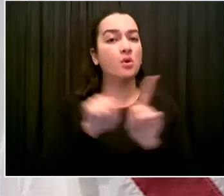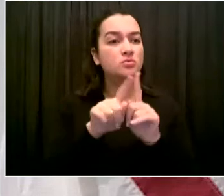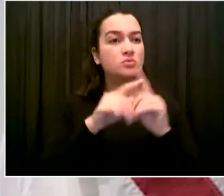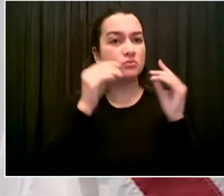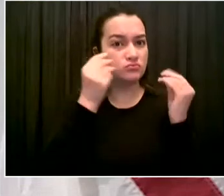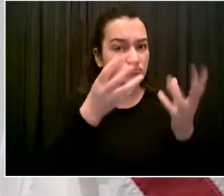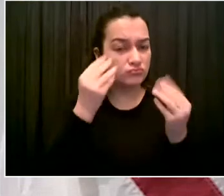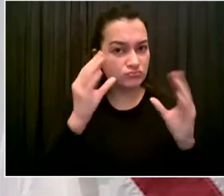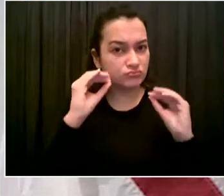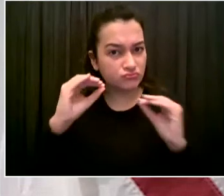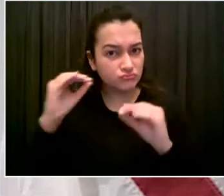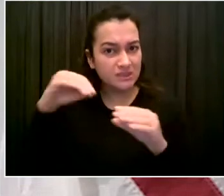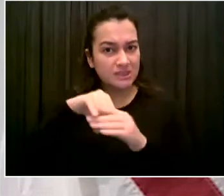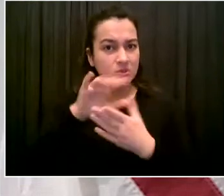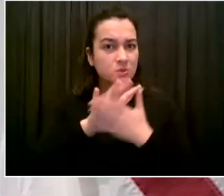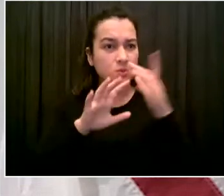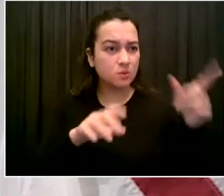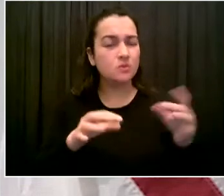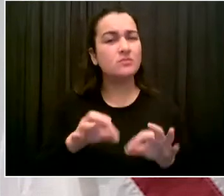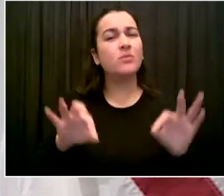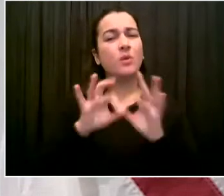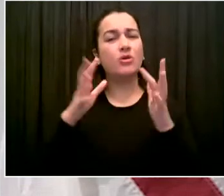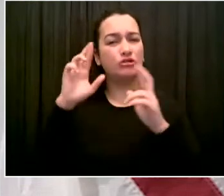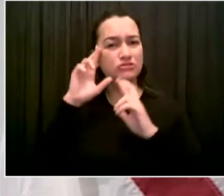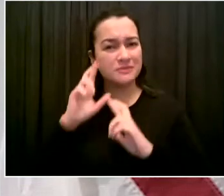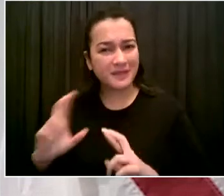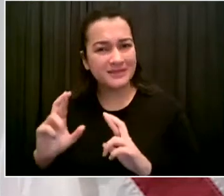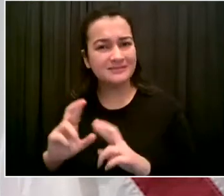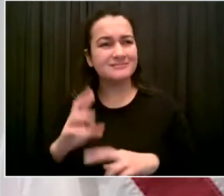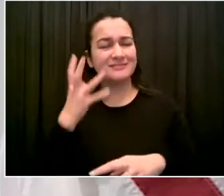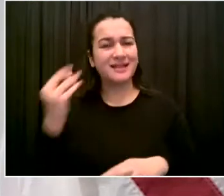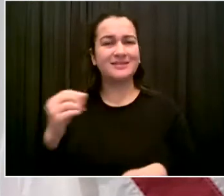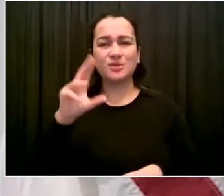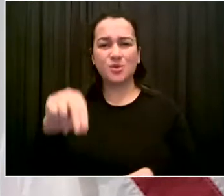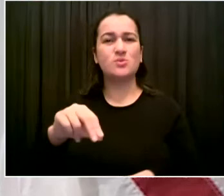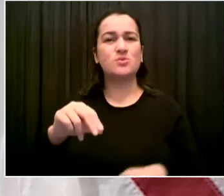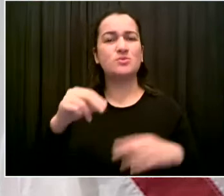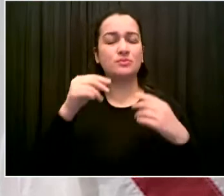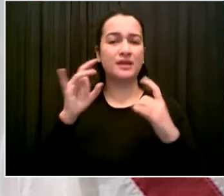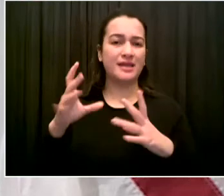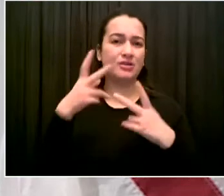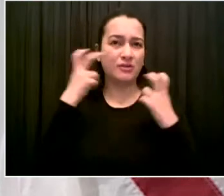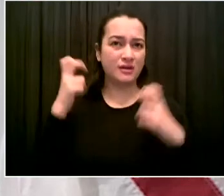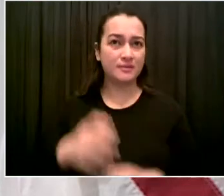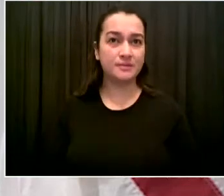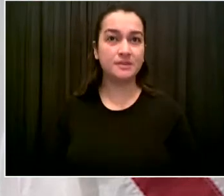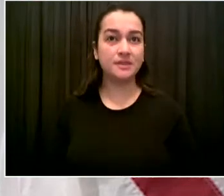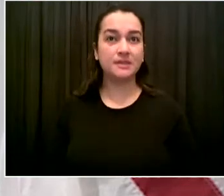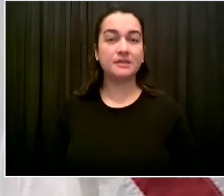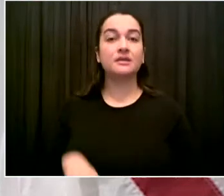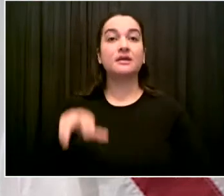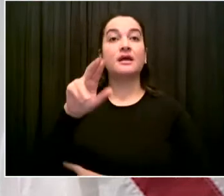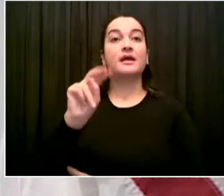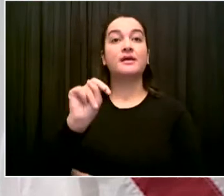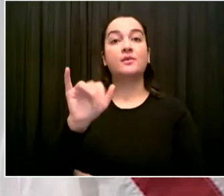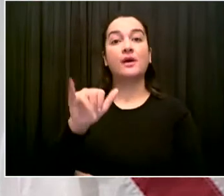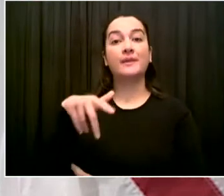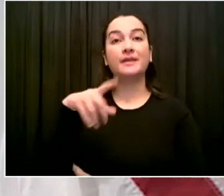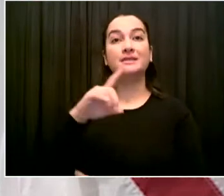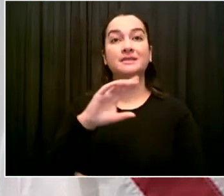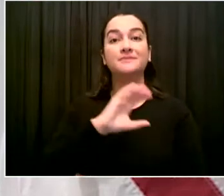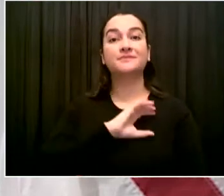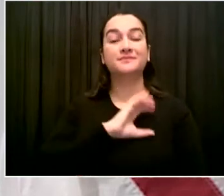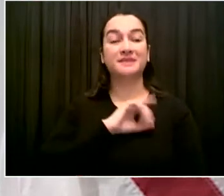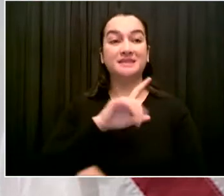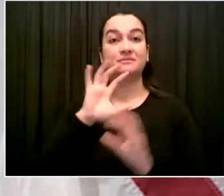of our Asian Hate Crimes Task Force in NYPD, identifying who has been doing these acts,